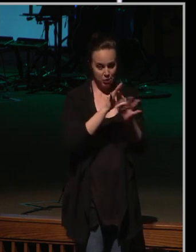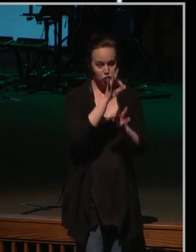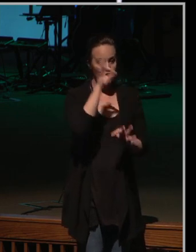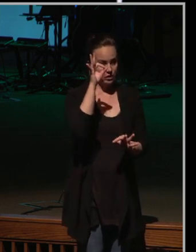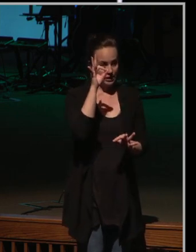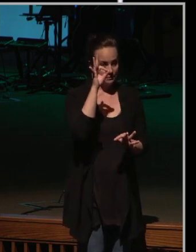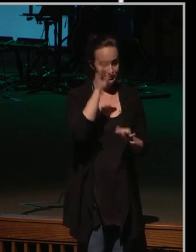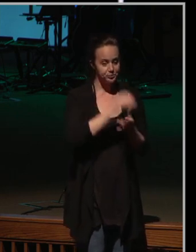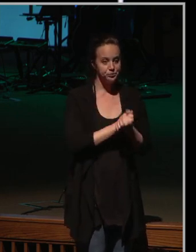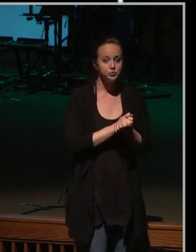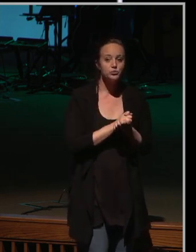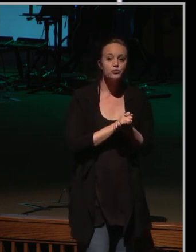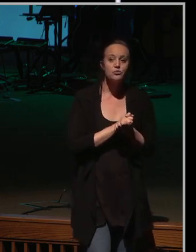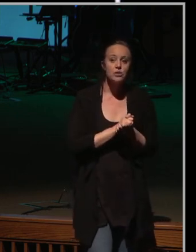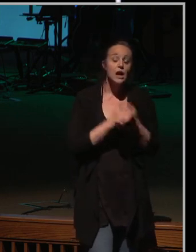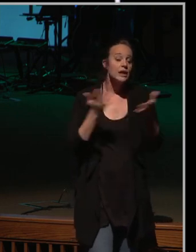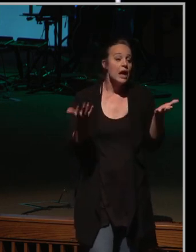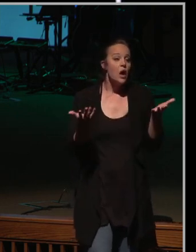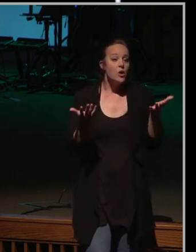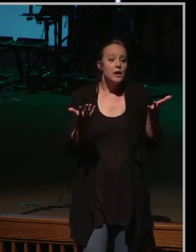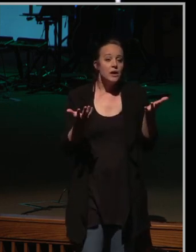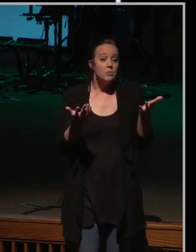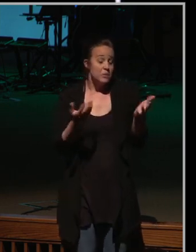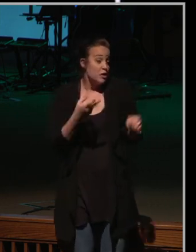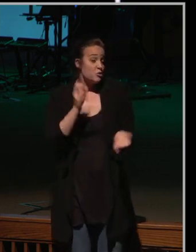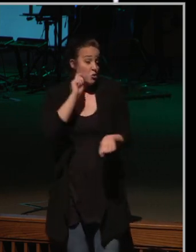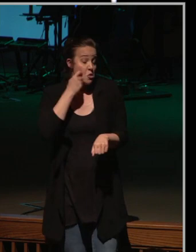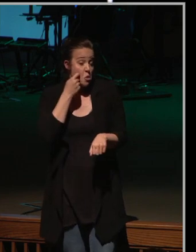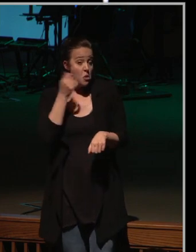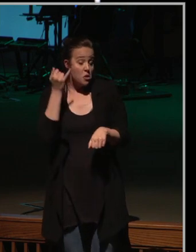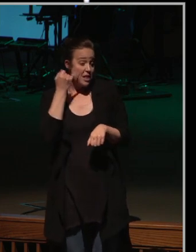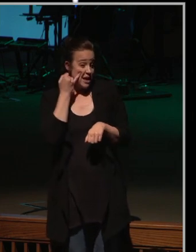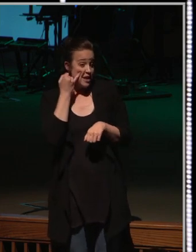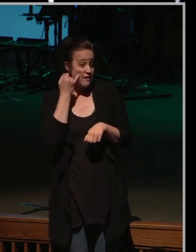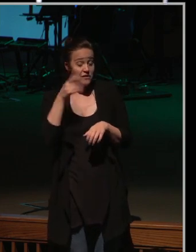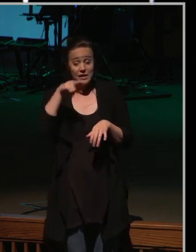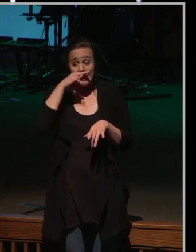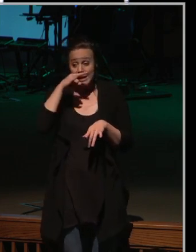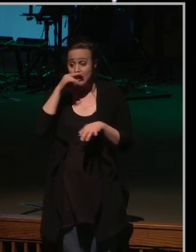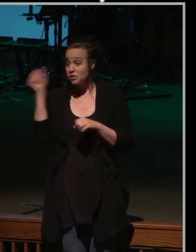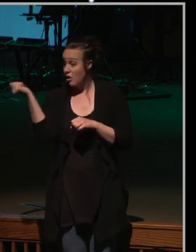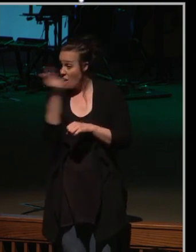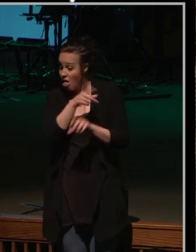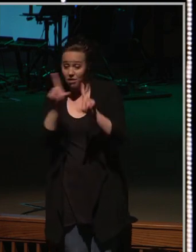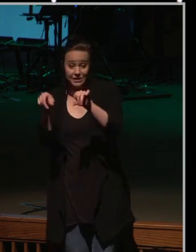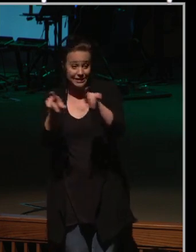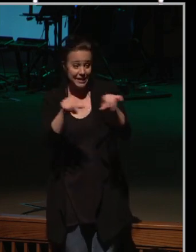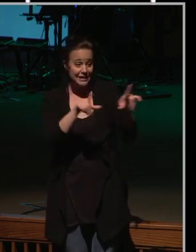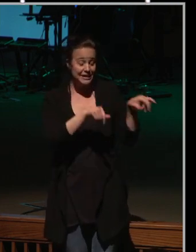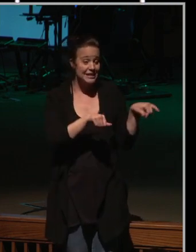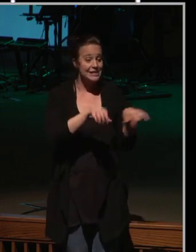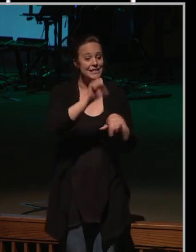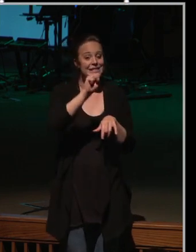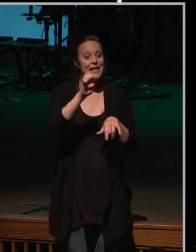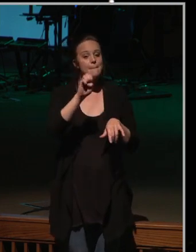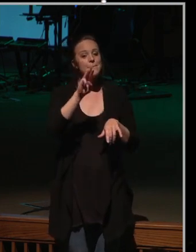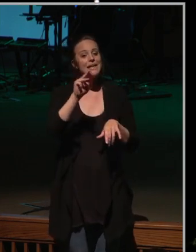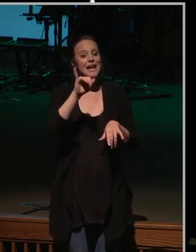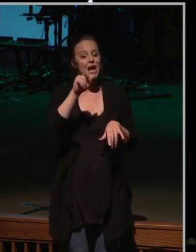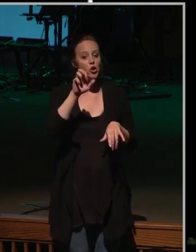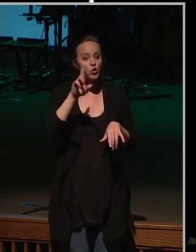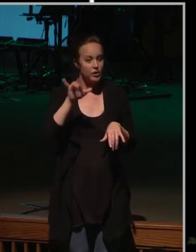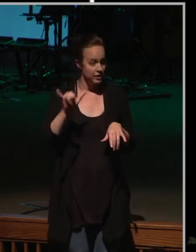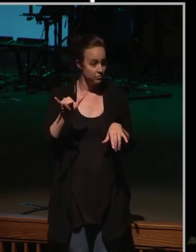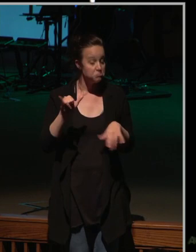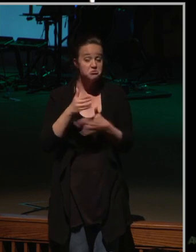be great if we all took our kids to mini seminary. In fact, a lot of churches do that, different traditions. They have a catechism where you teach your kids